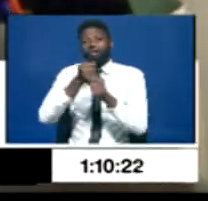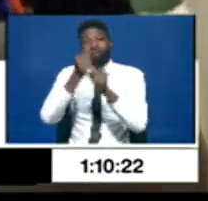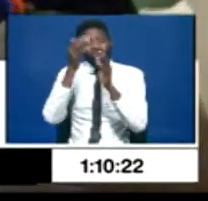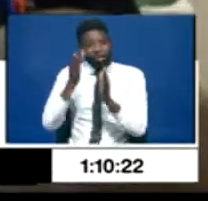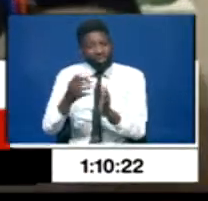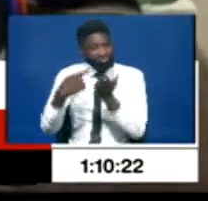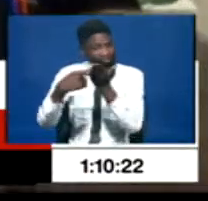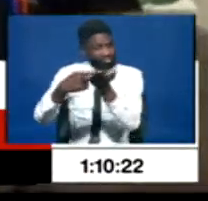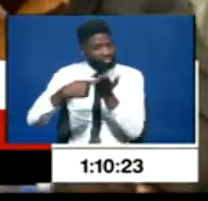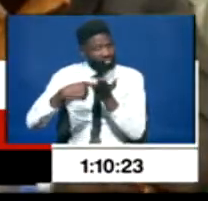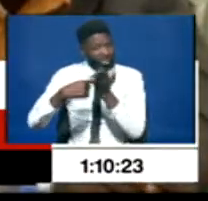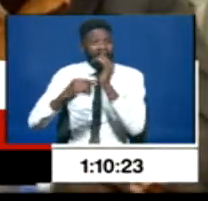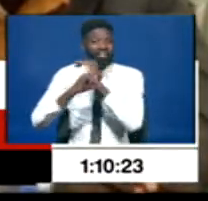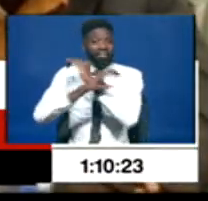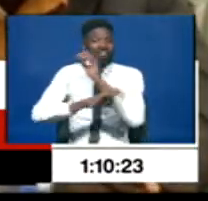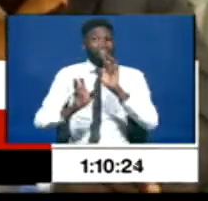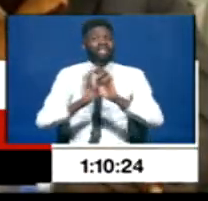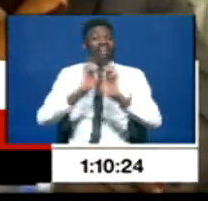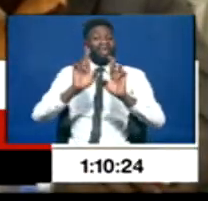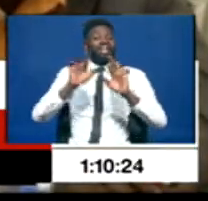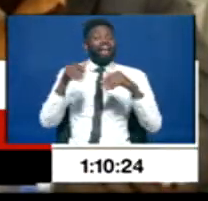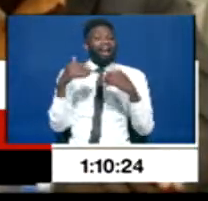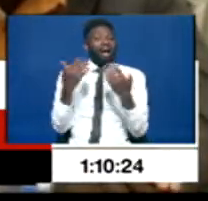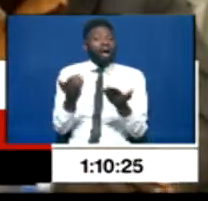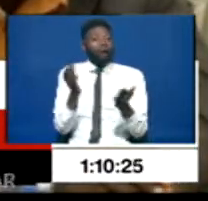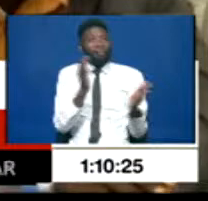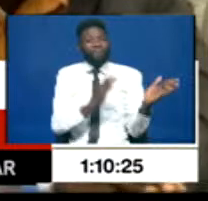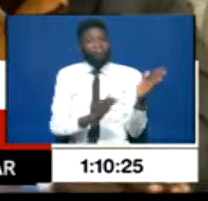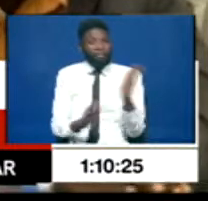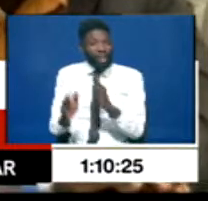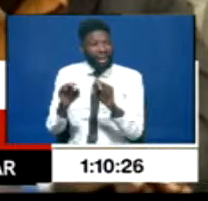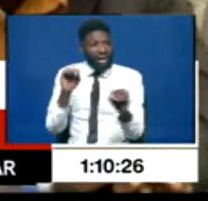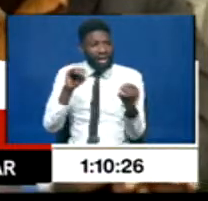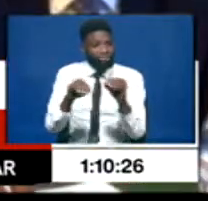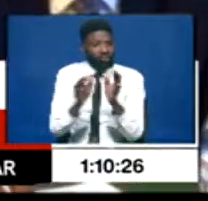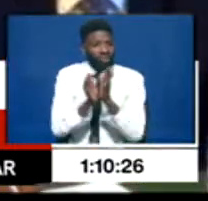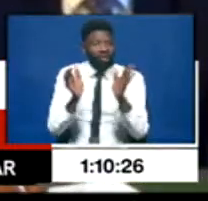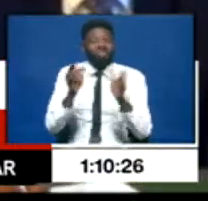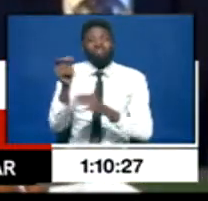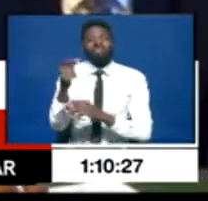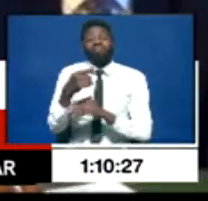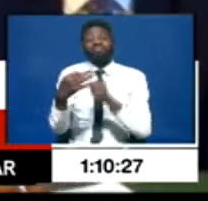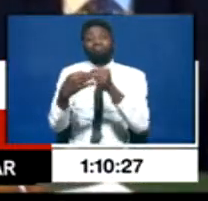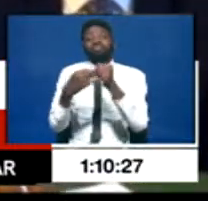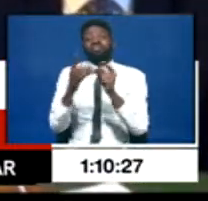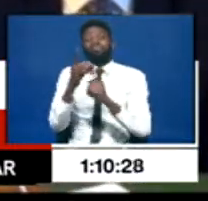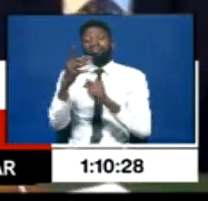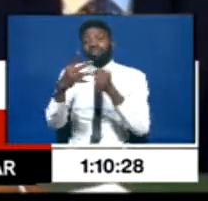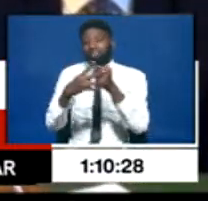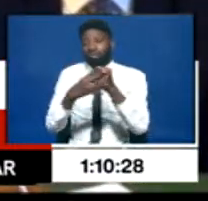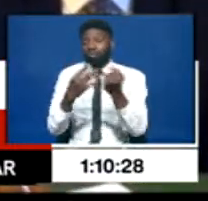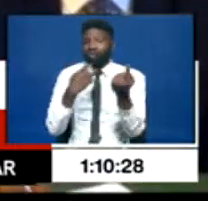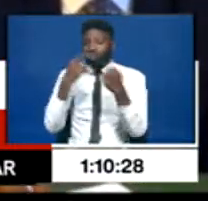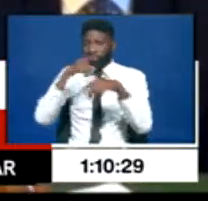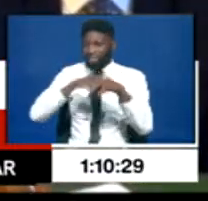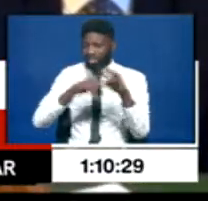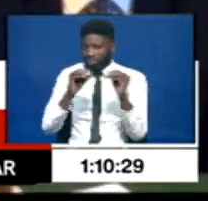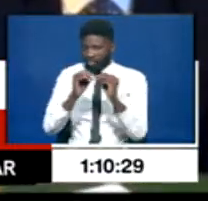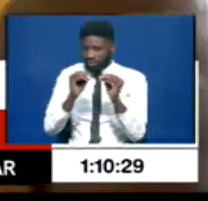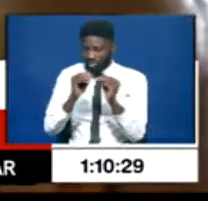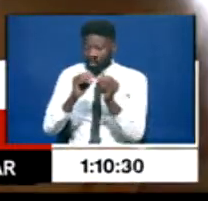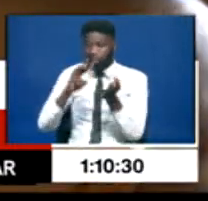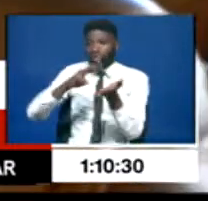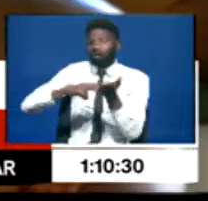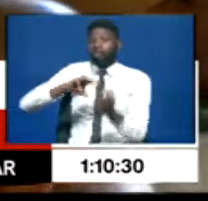election preparedness for the forthcoming August 9th polls. Speaking during the election forum, Migori County IEBC